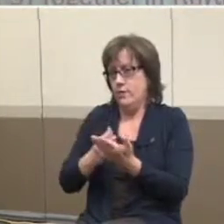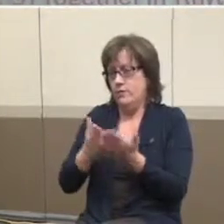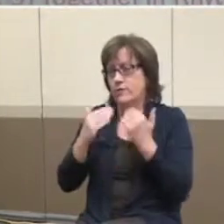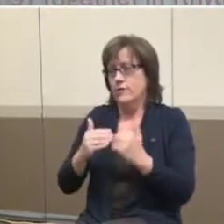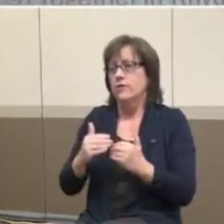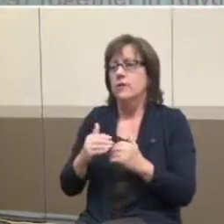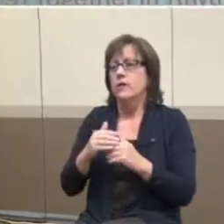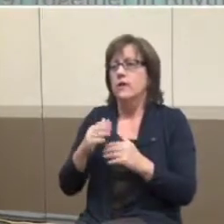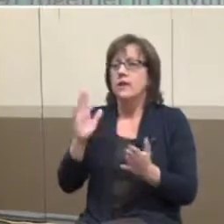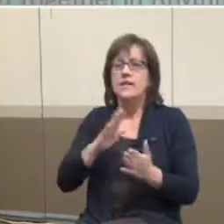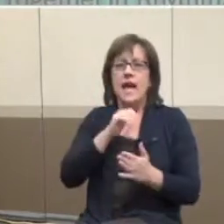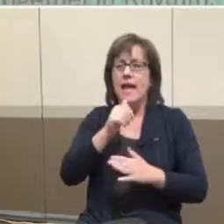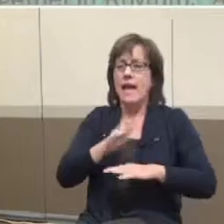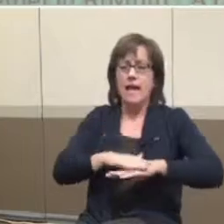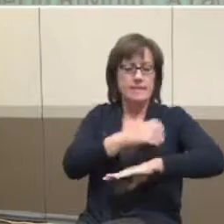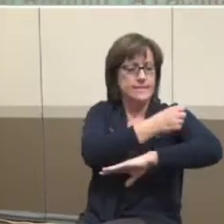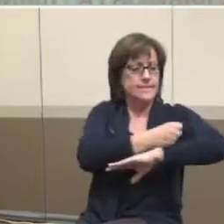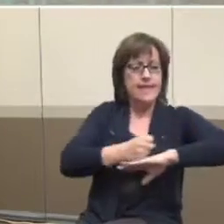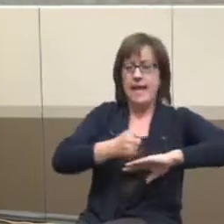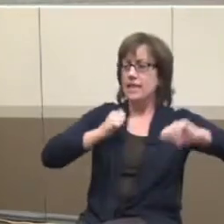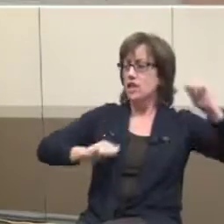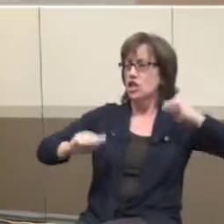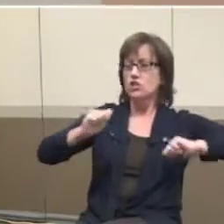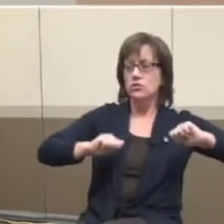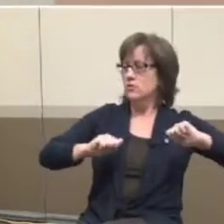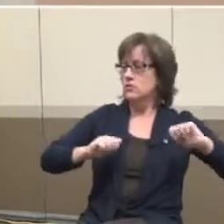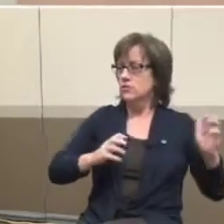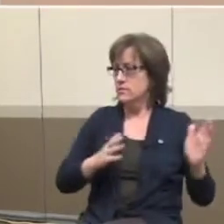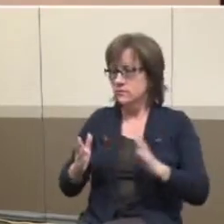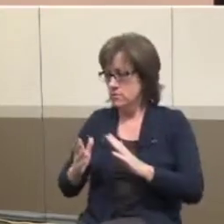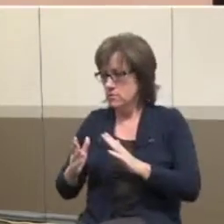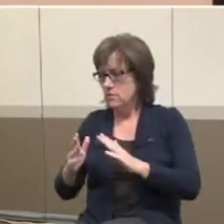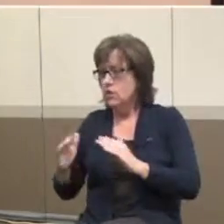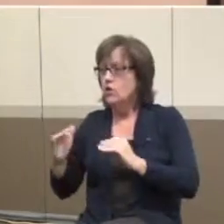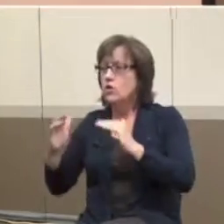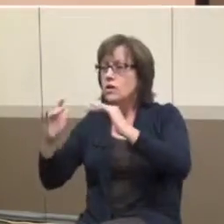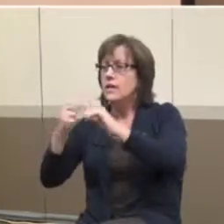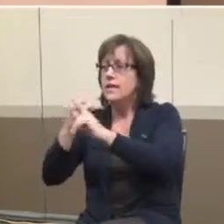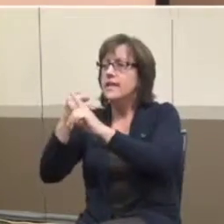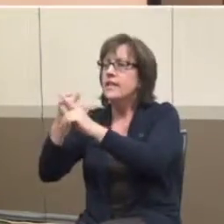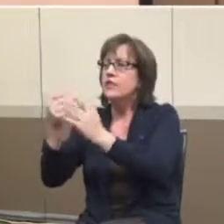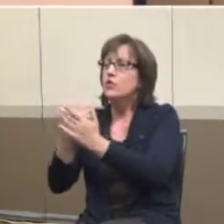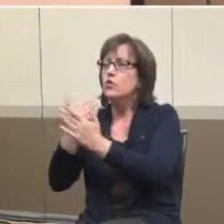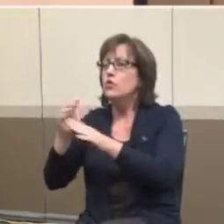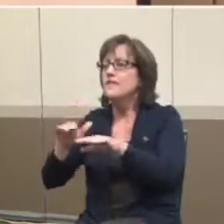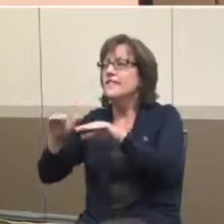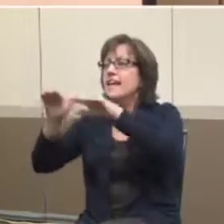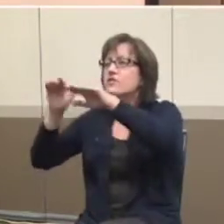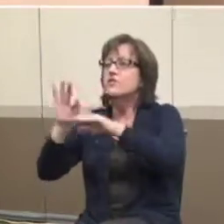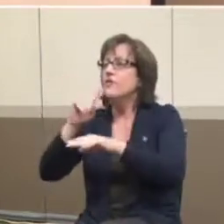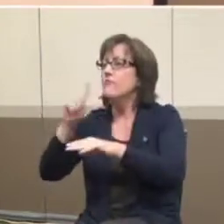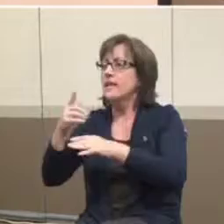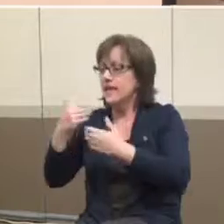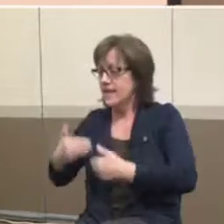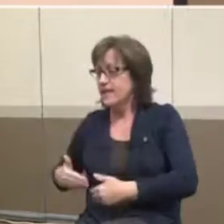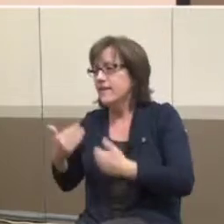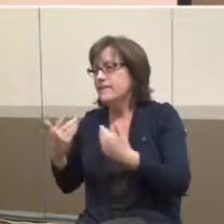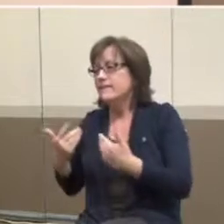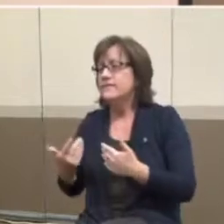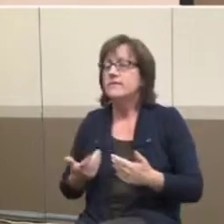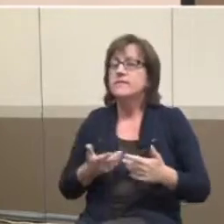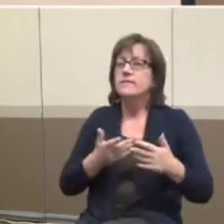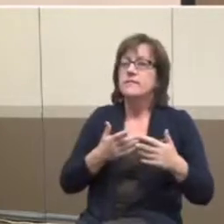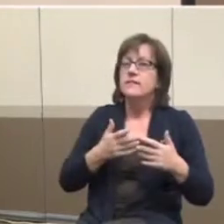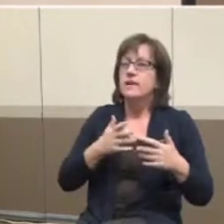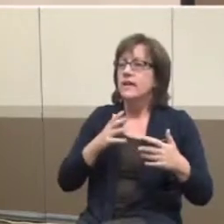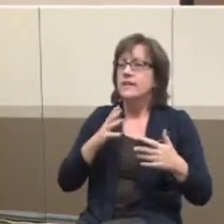Less about being on stage and more about reaching new stages of being. Less about tuning out